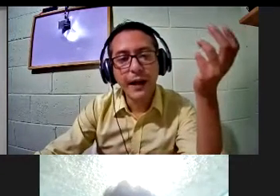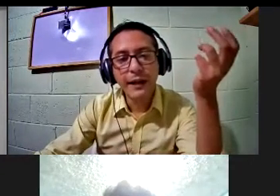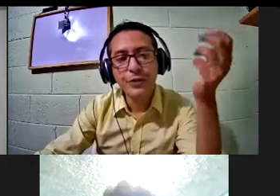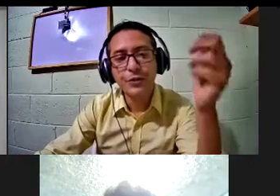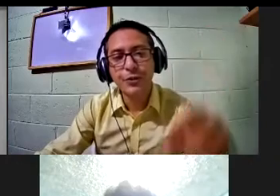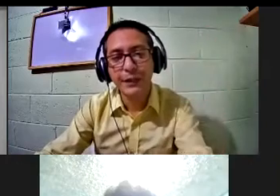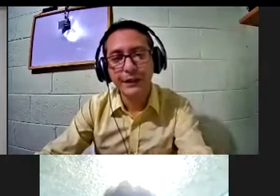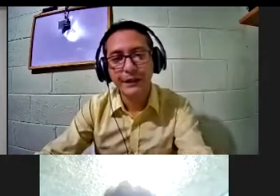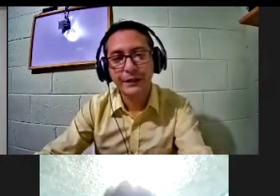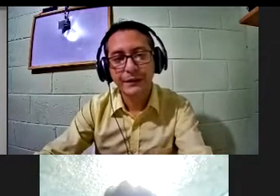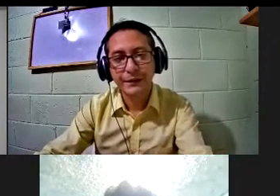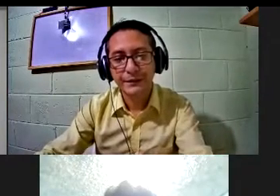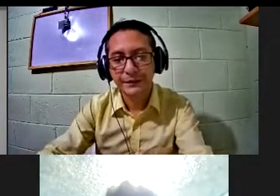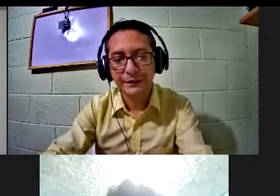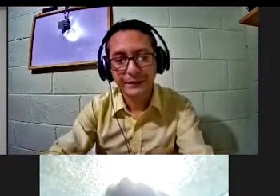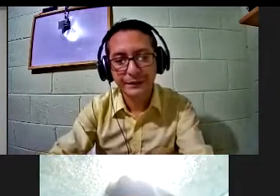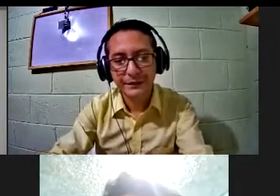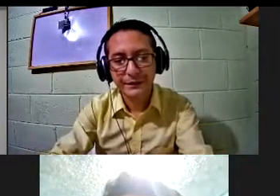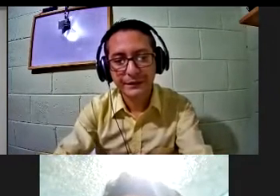What are you doing?